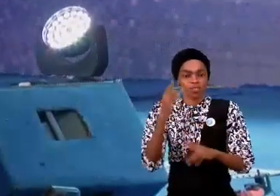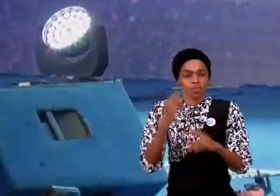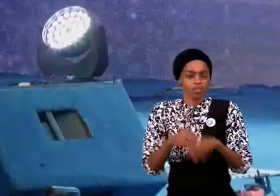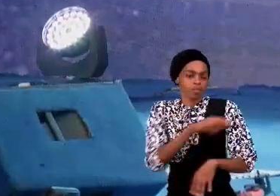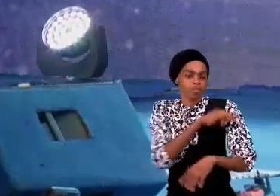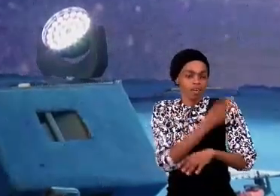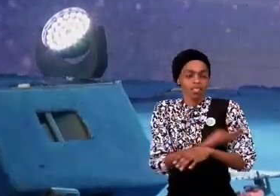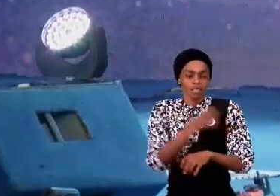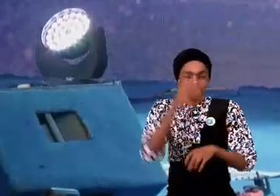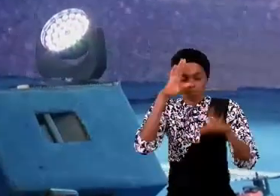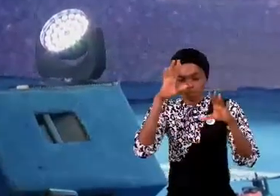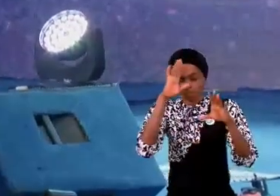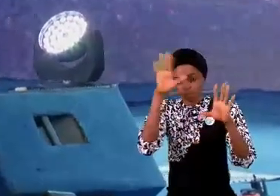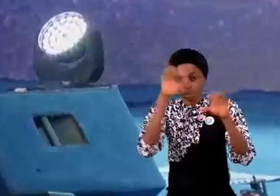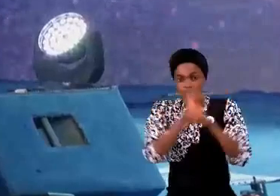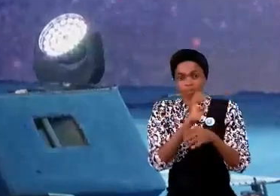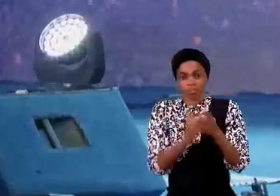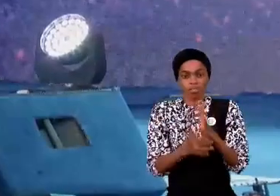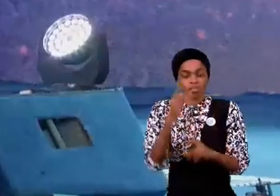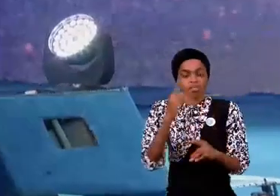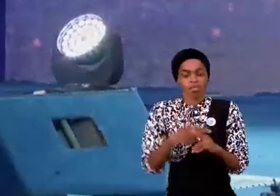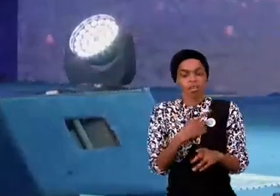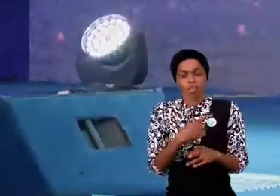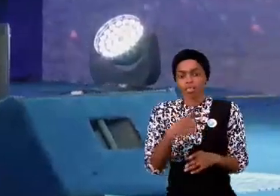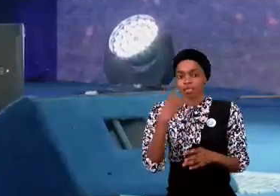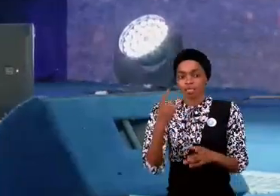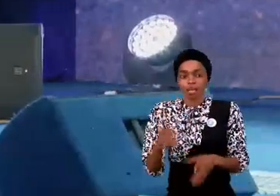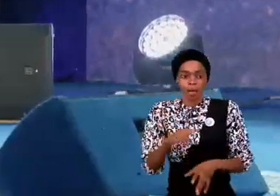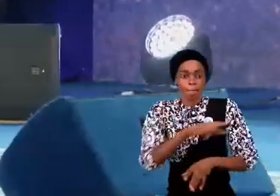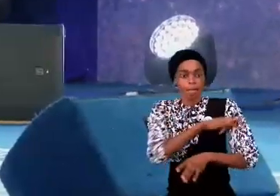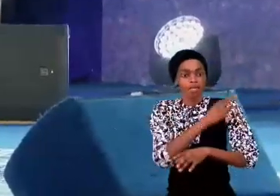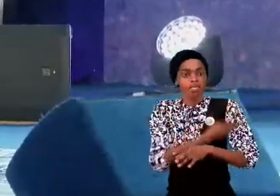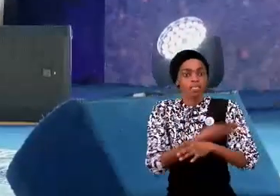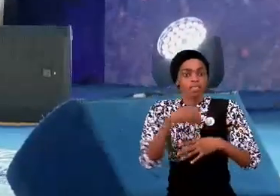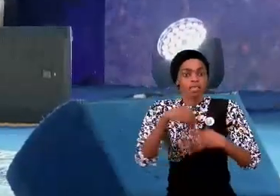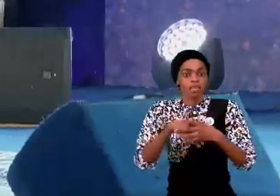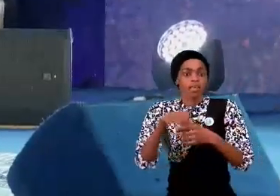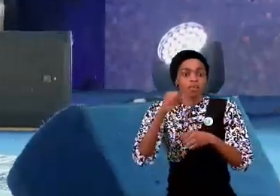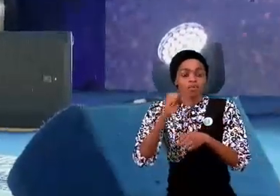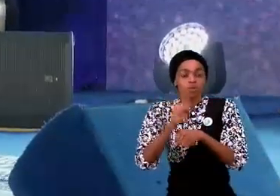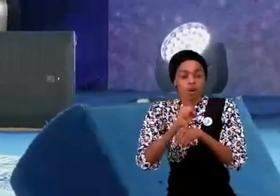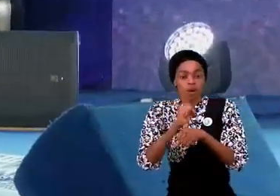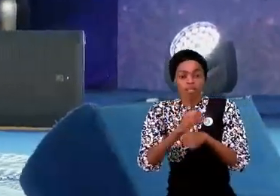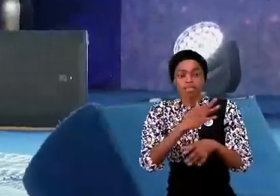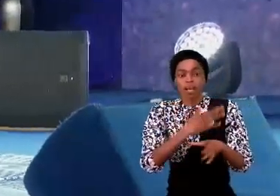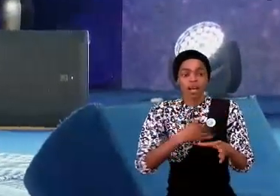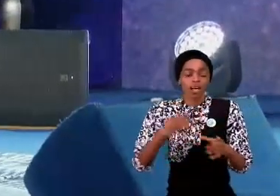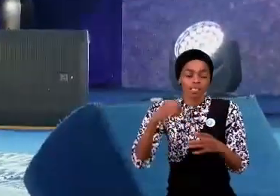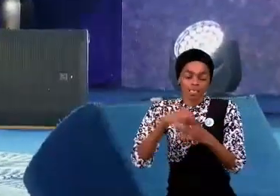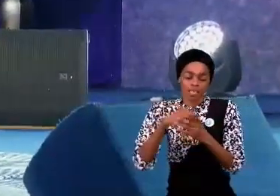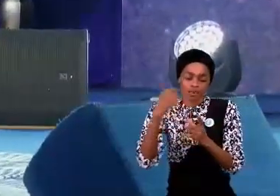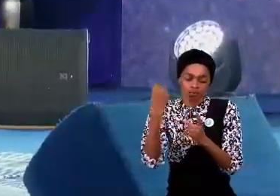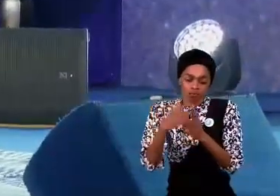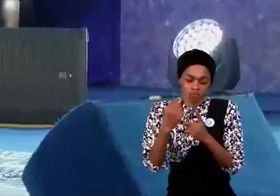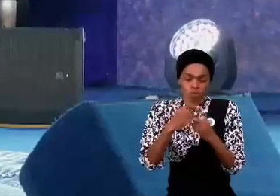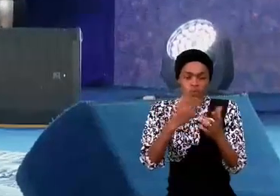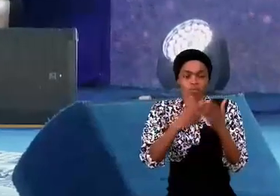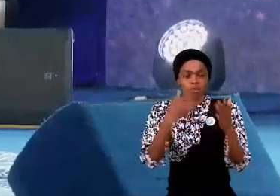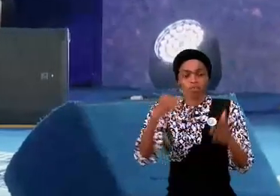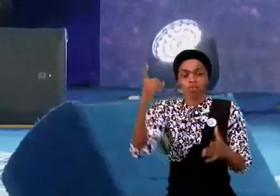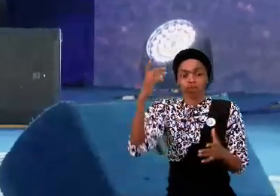before God, and mighty in word before the people. Every challenge they